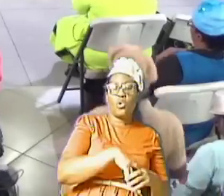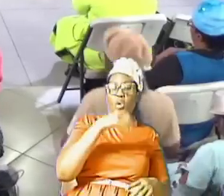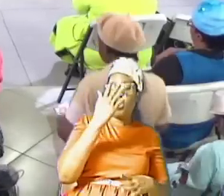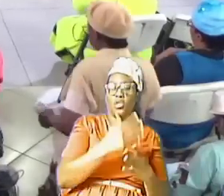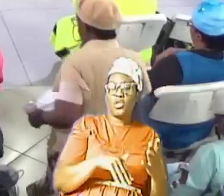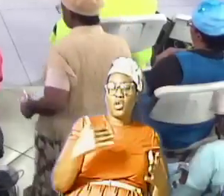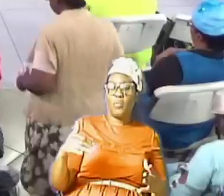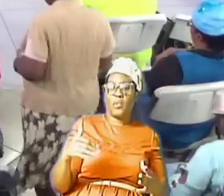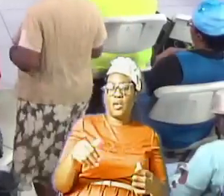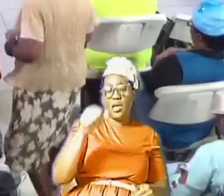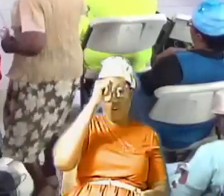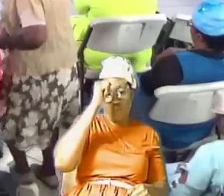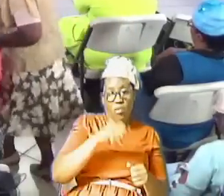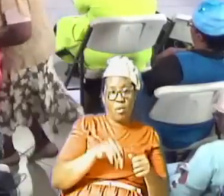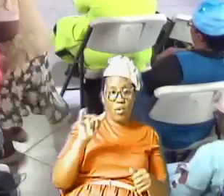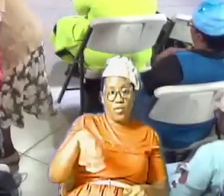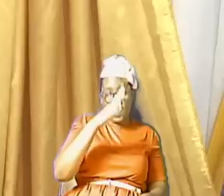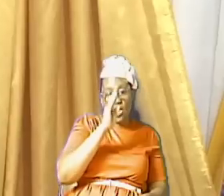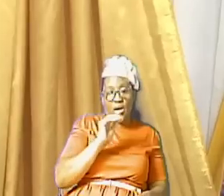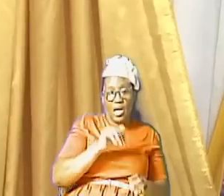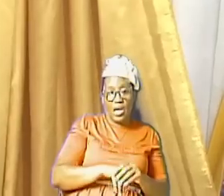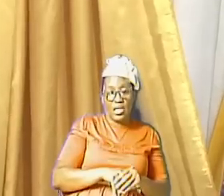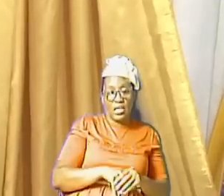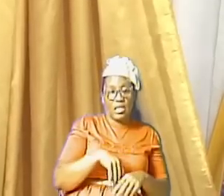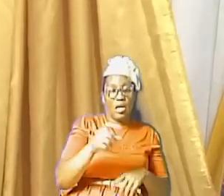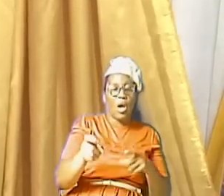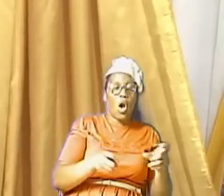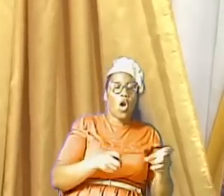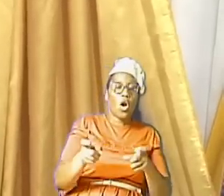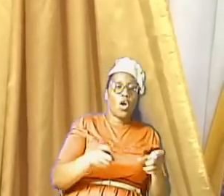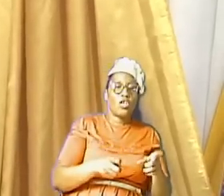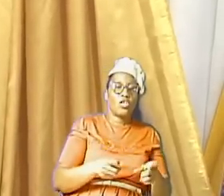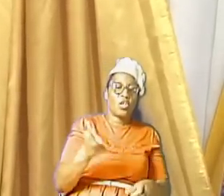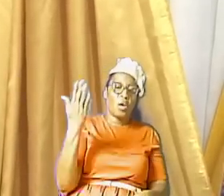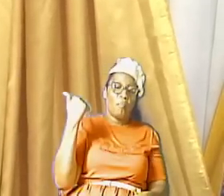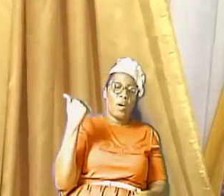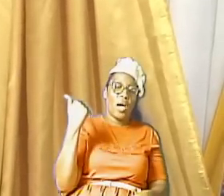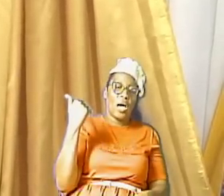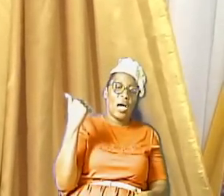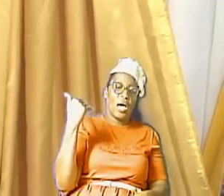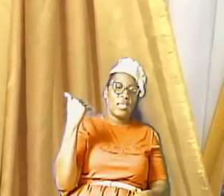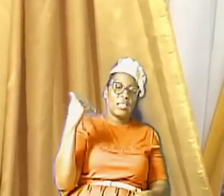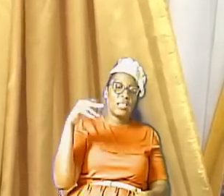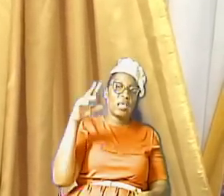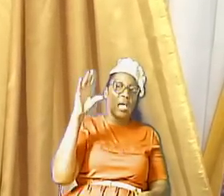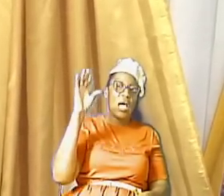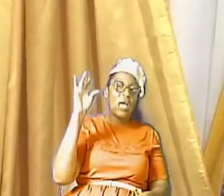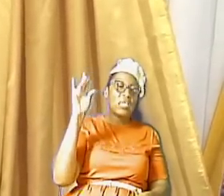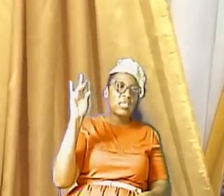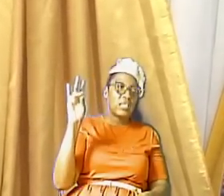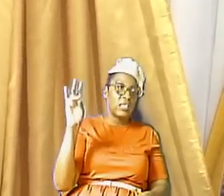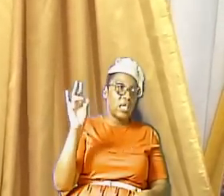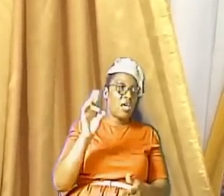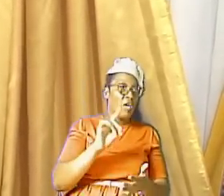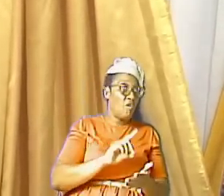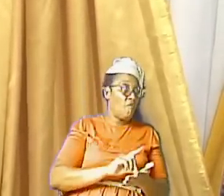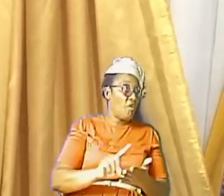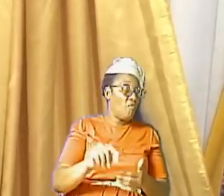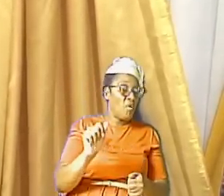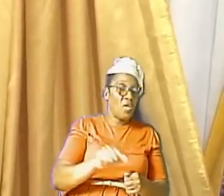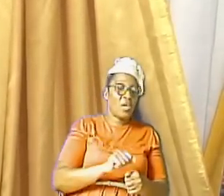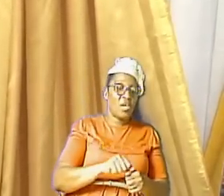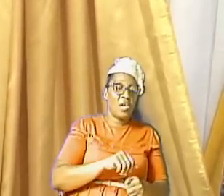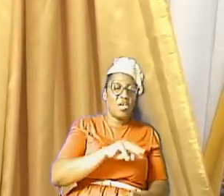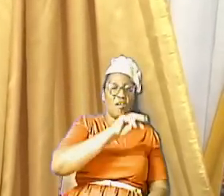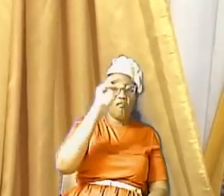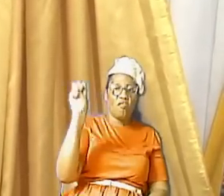he is in control. For the last 7 weeks, every Monday morning, persons are afraid to look